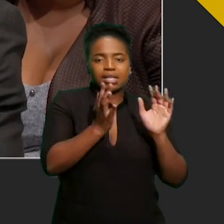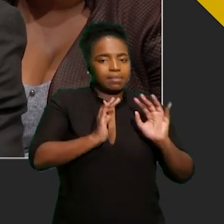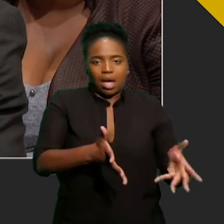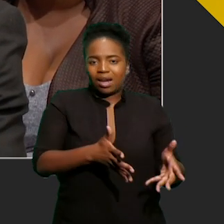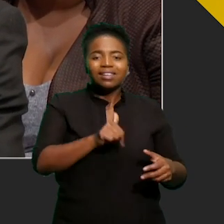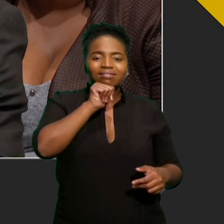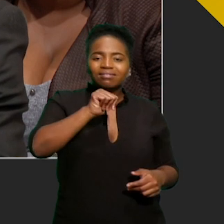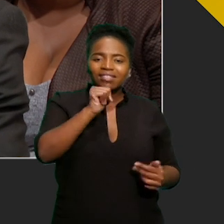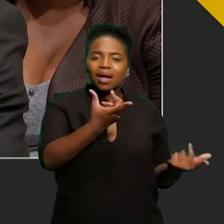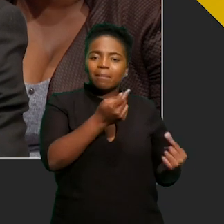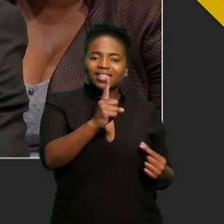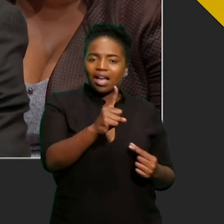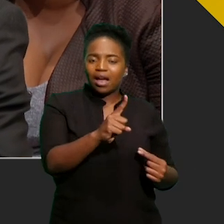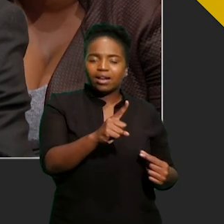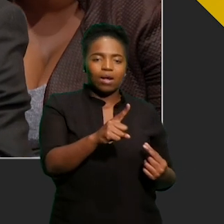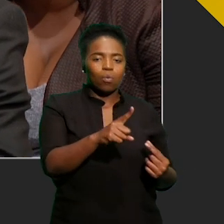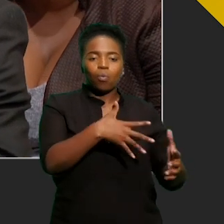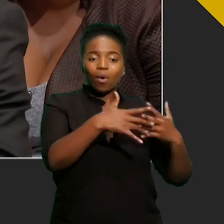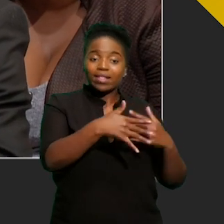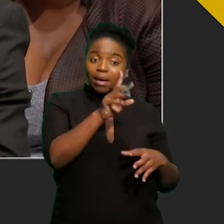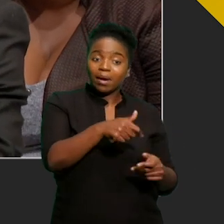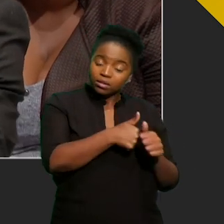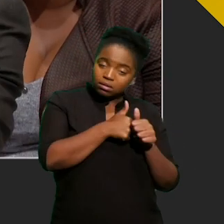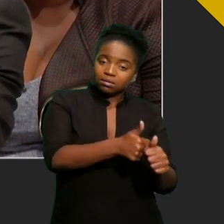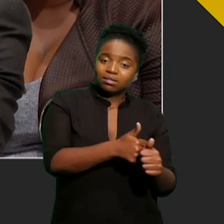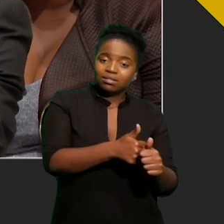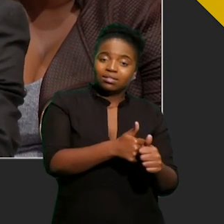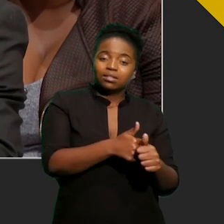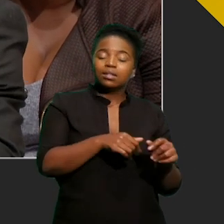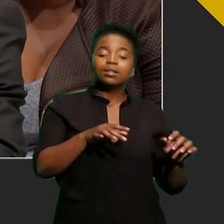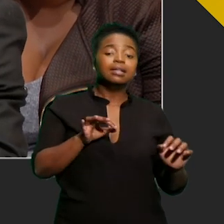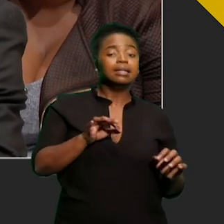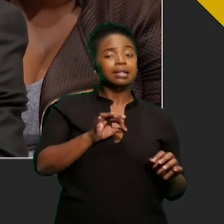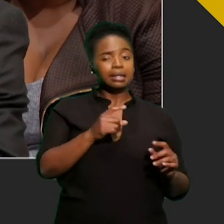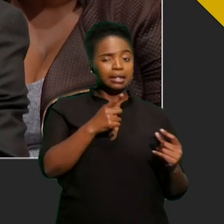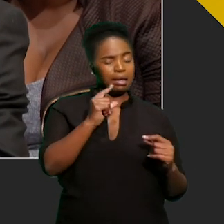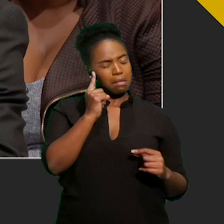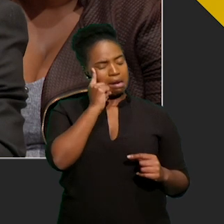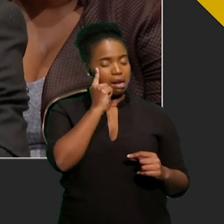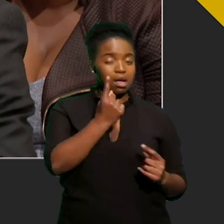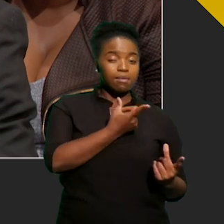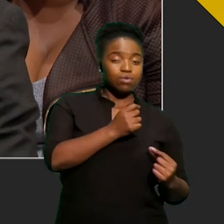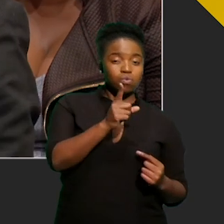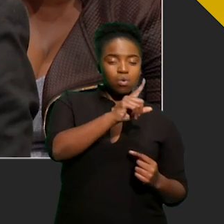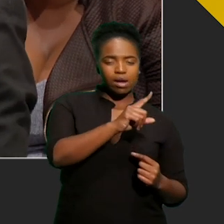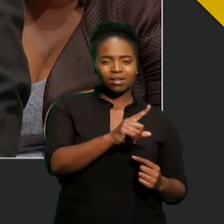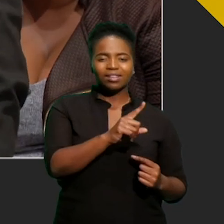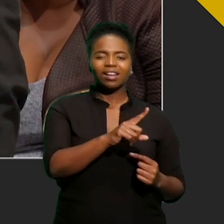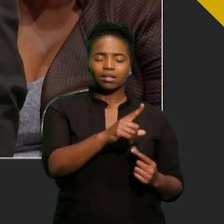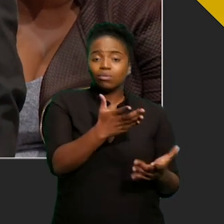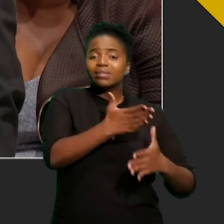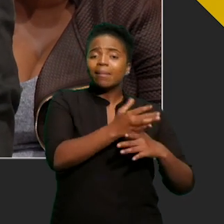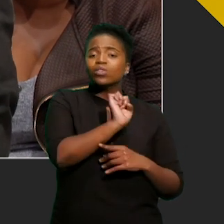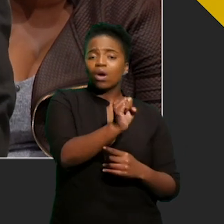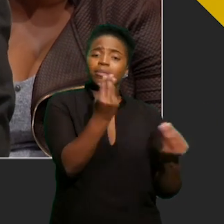No matter what they do and no matter where they are. They are supposed to be the fly in the wall and see them in their bedrooms and see them wherever they are. So that's their